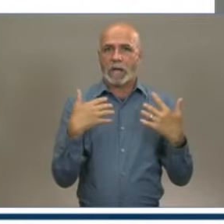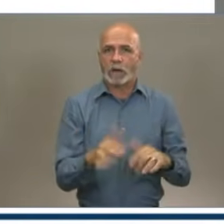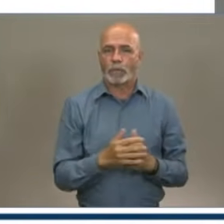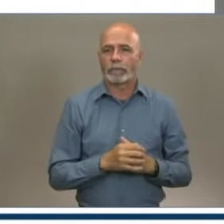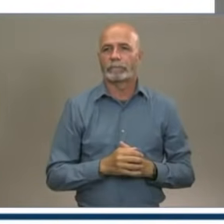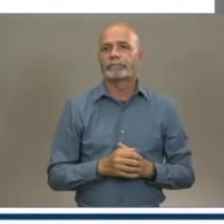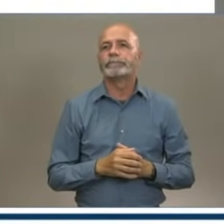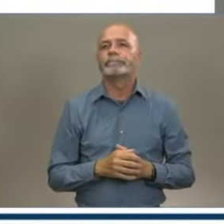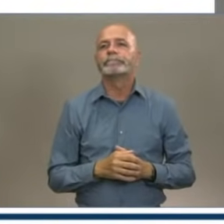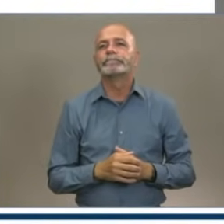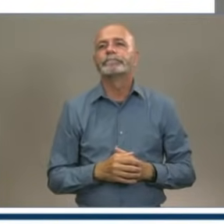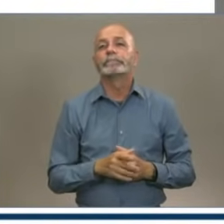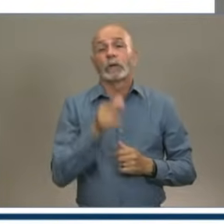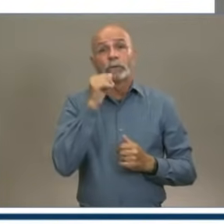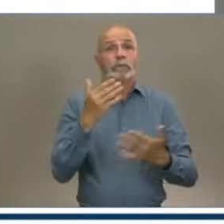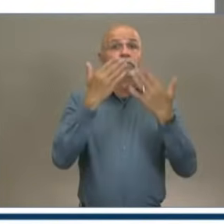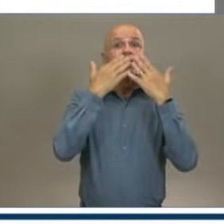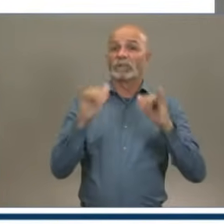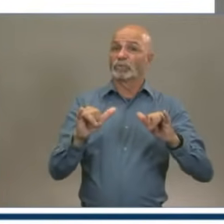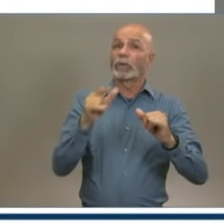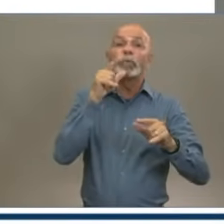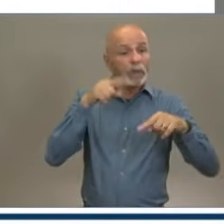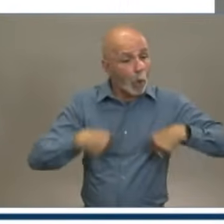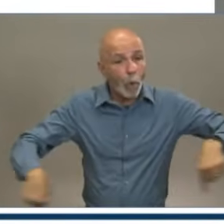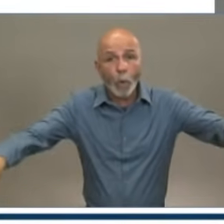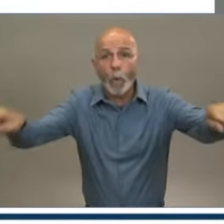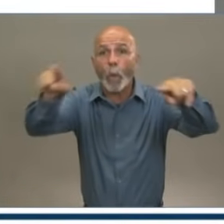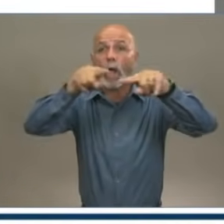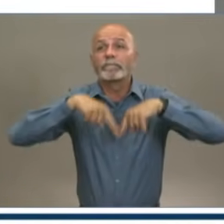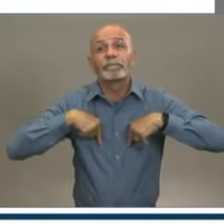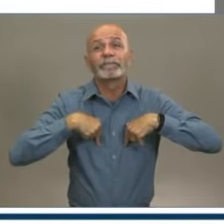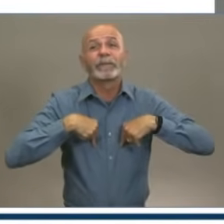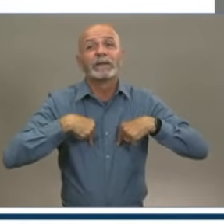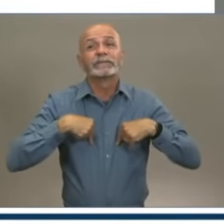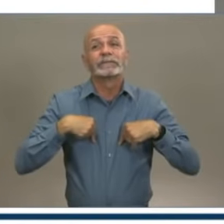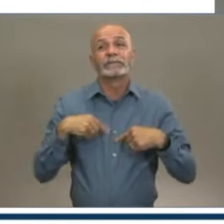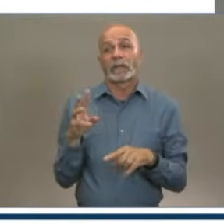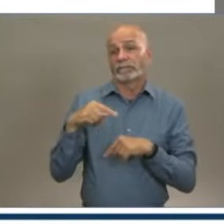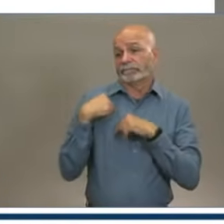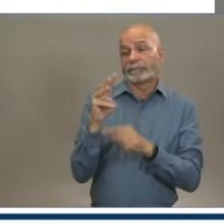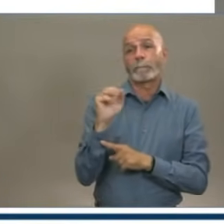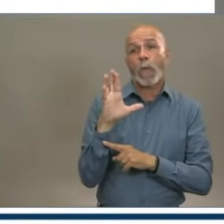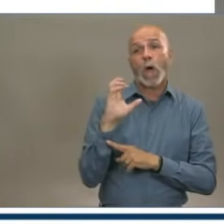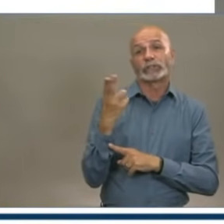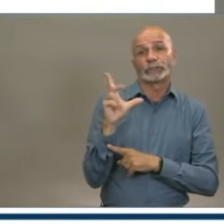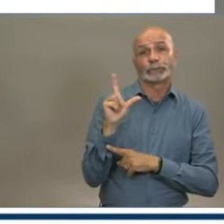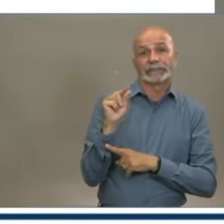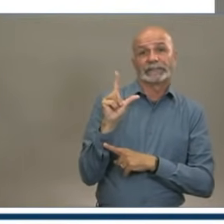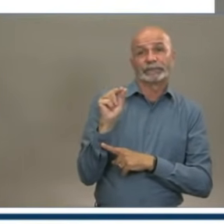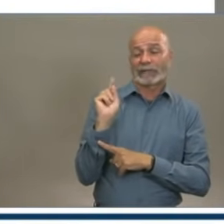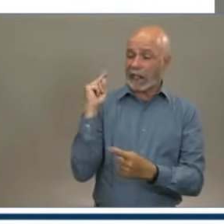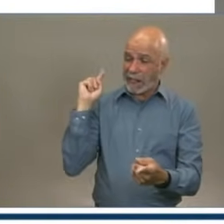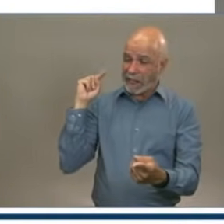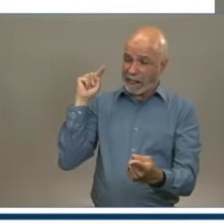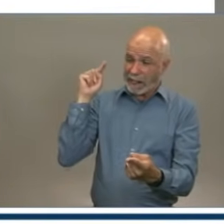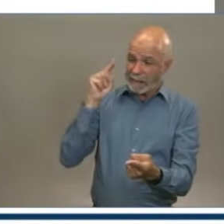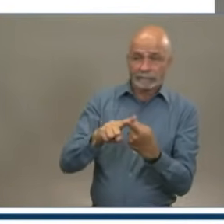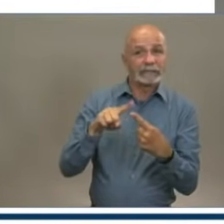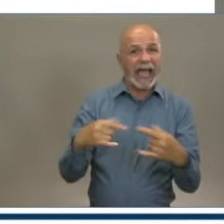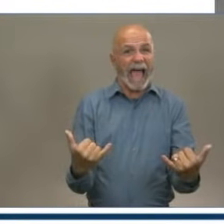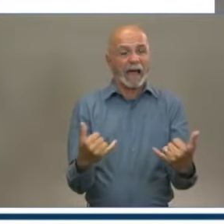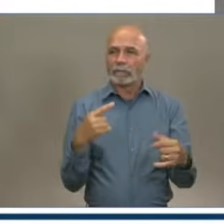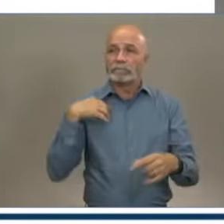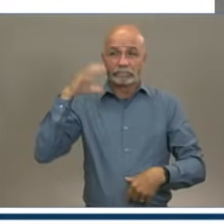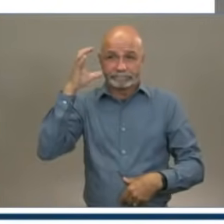Nova Scotians. Since March 2020, you have followed the rules. You've stayed away from friends, stopped hugging